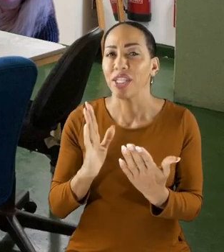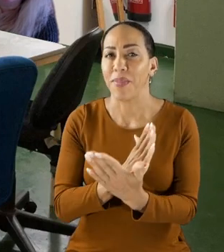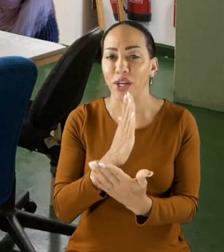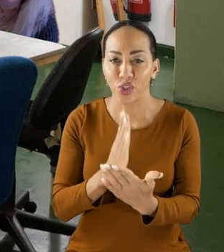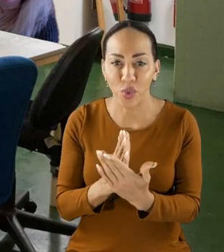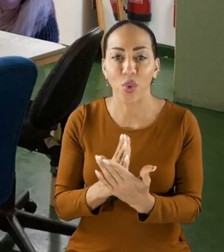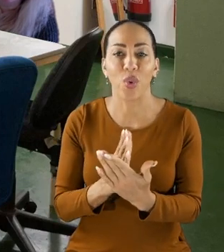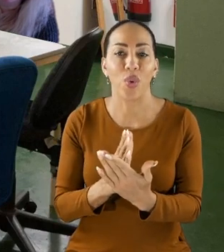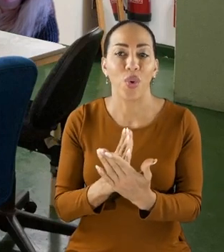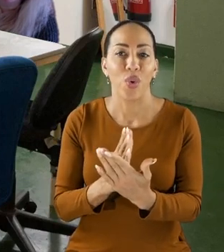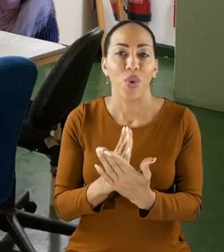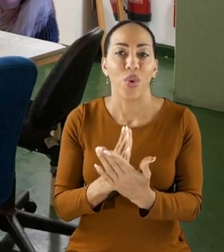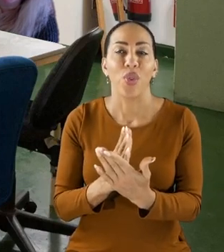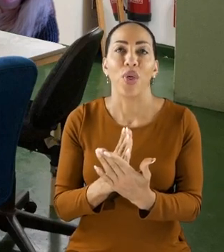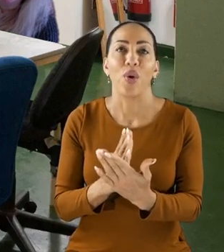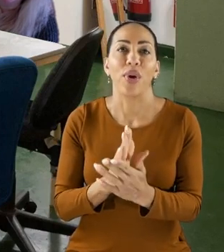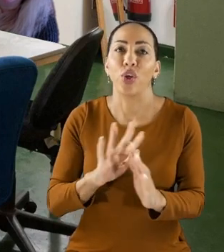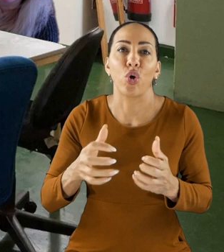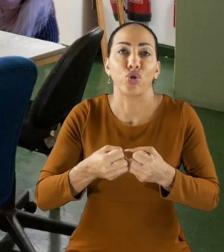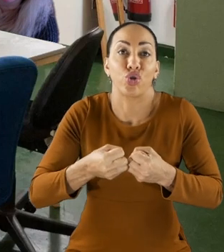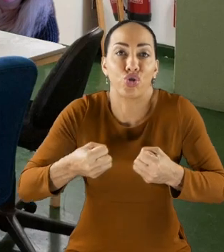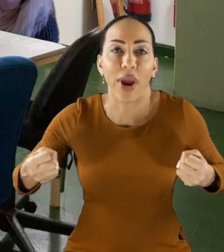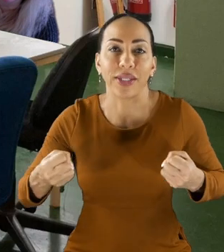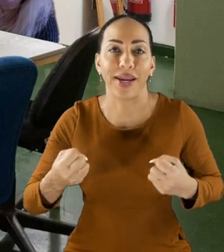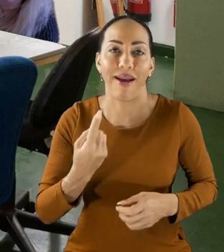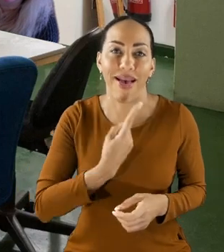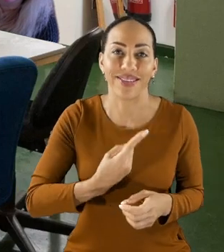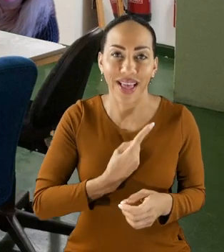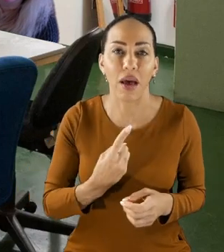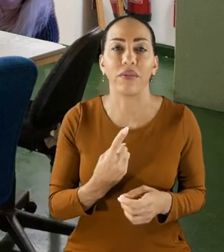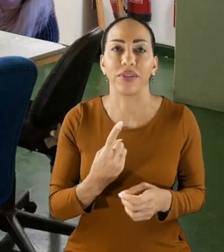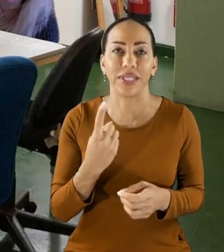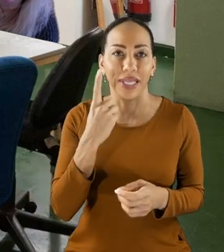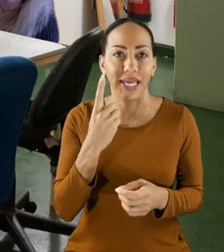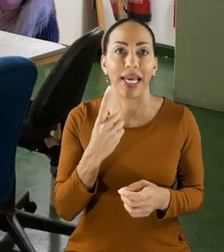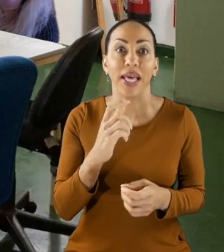and making sure that we're not asking more of ourselves than capacity allows.